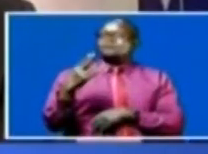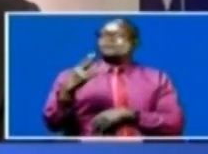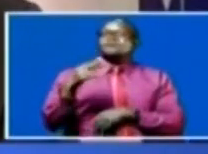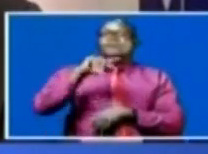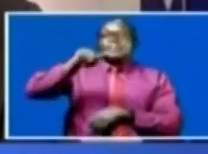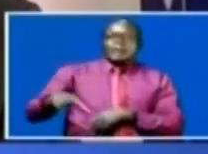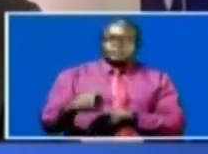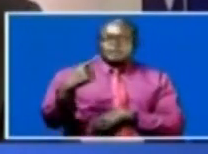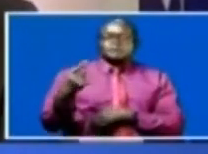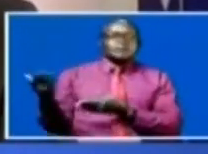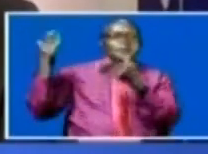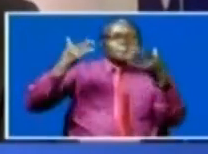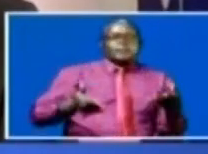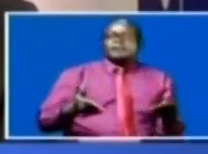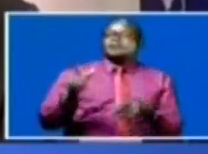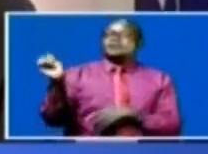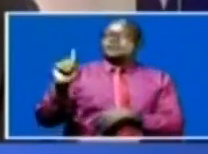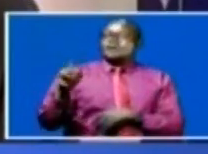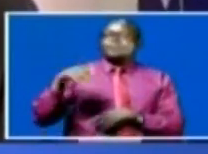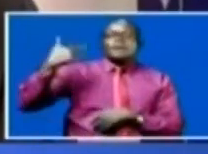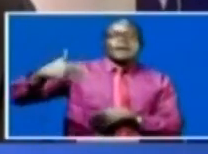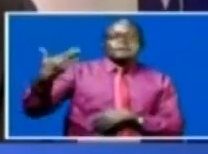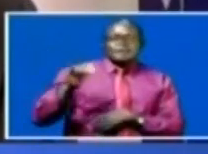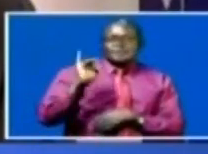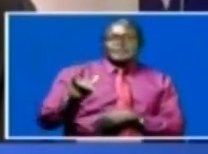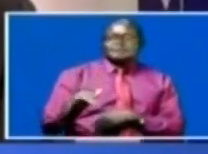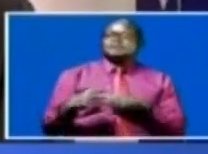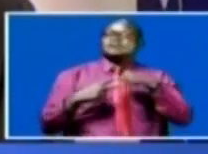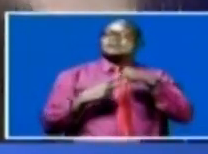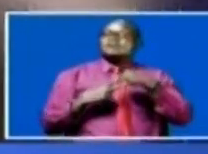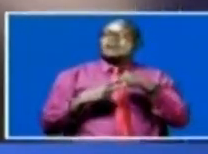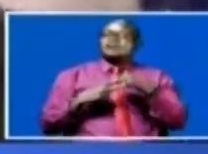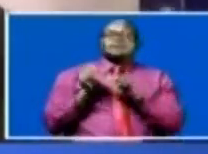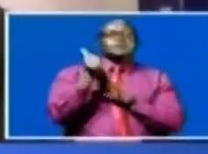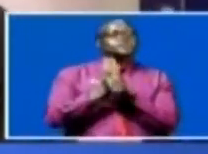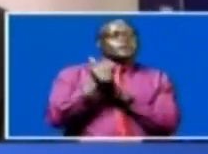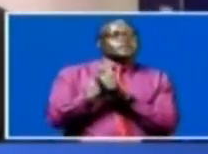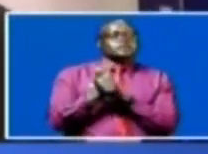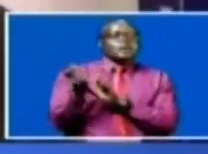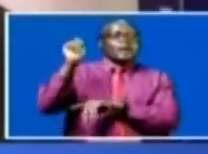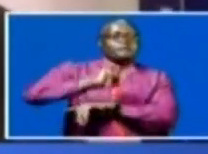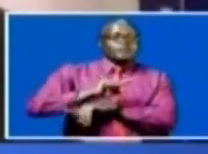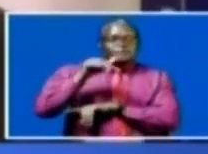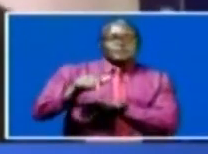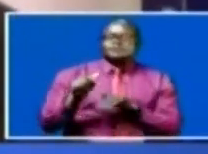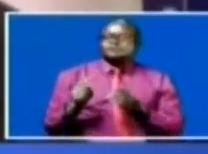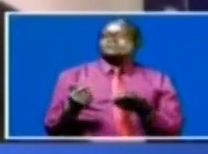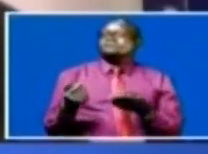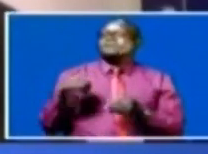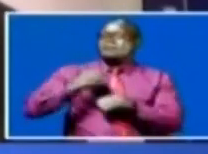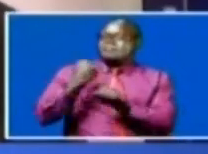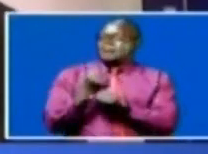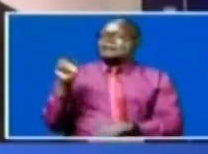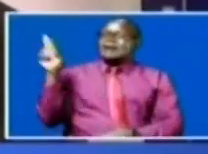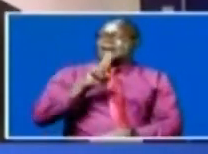to Nairobi literally every day. These are 7 trains per day. This is not only posing a danger to